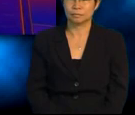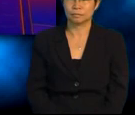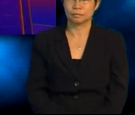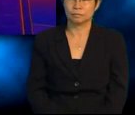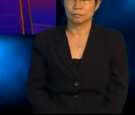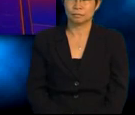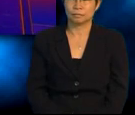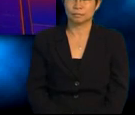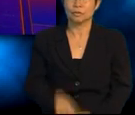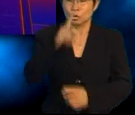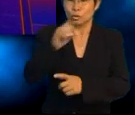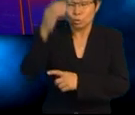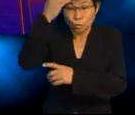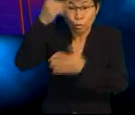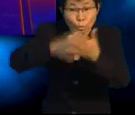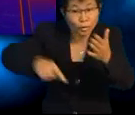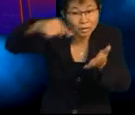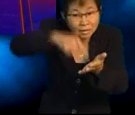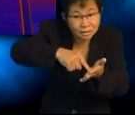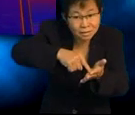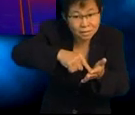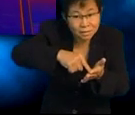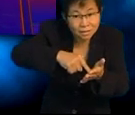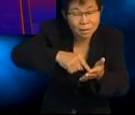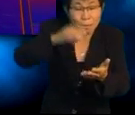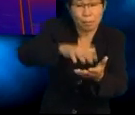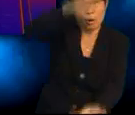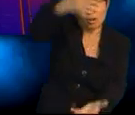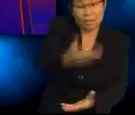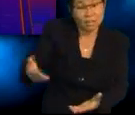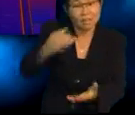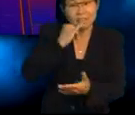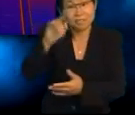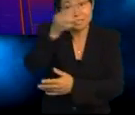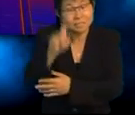Ta-da! Do you know what this bulky thing is?